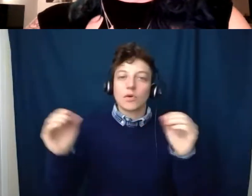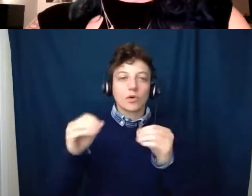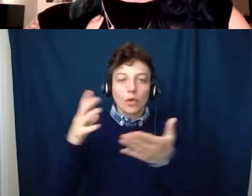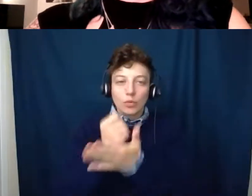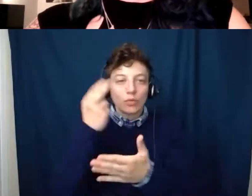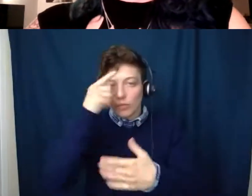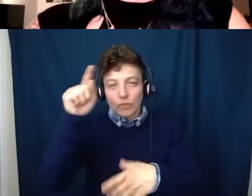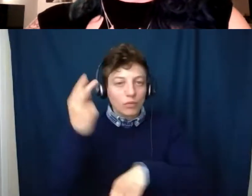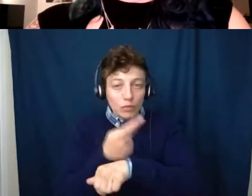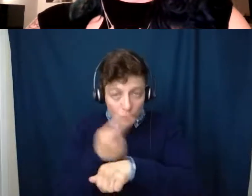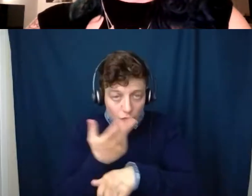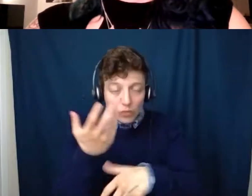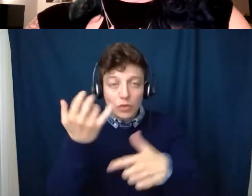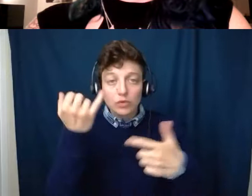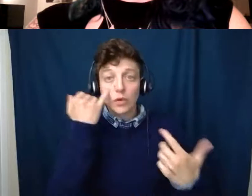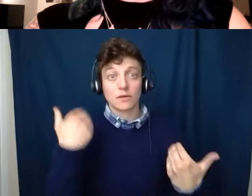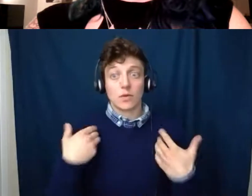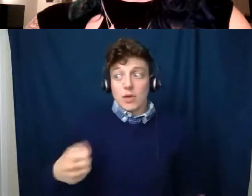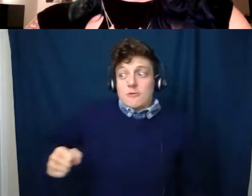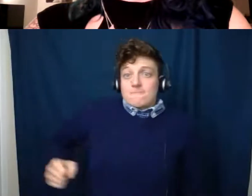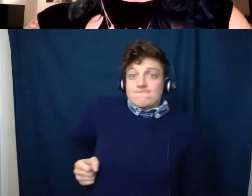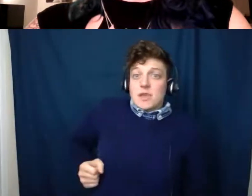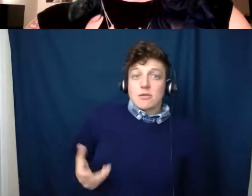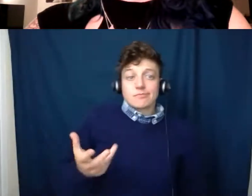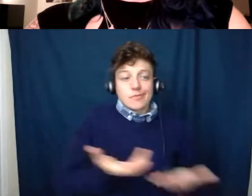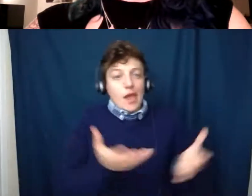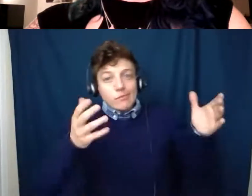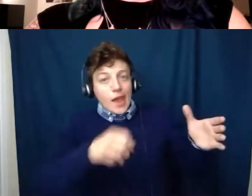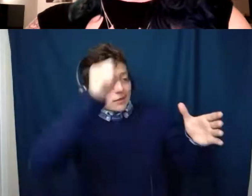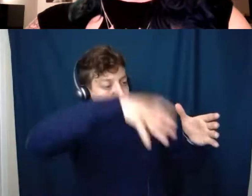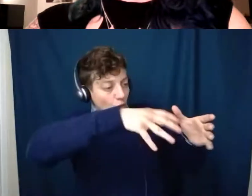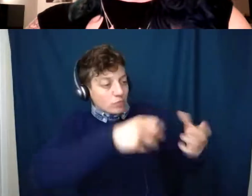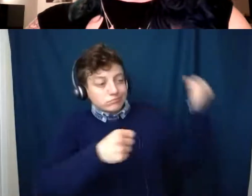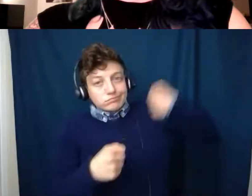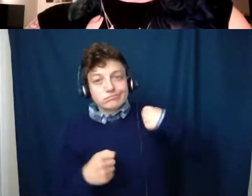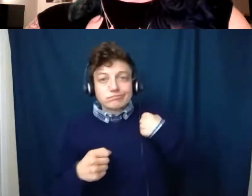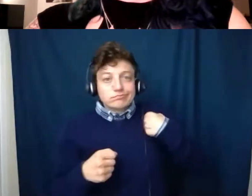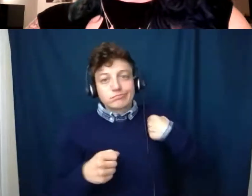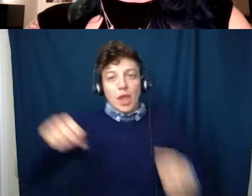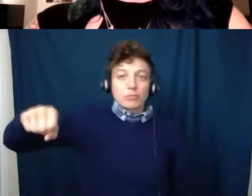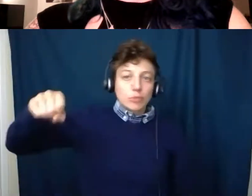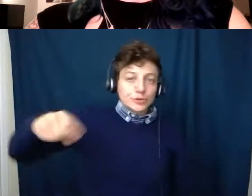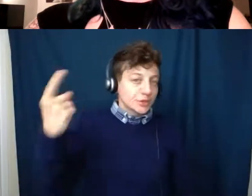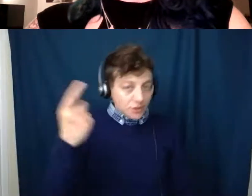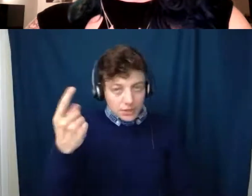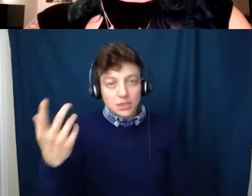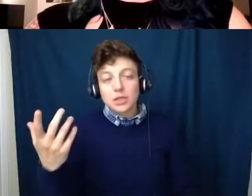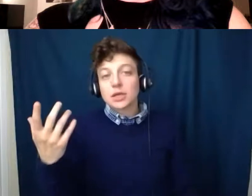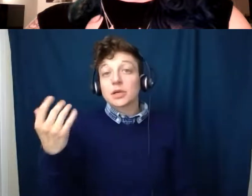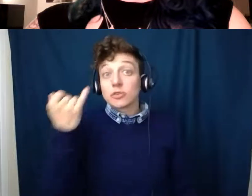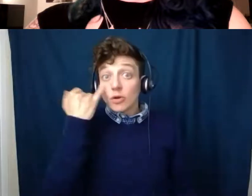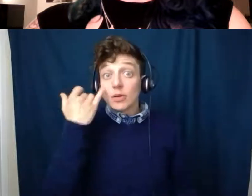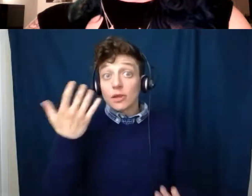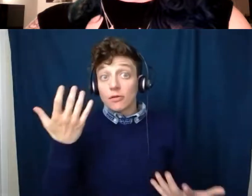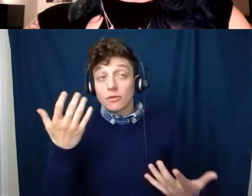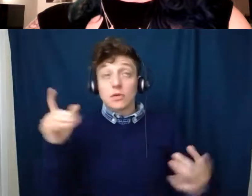do, carry it around, have it in the bottom of your purse or a bag that you carry, so that if you did encounter someone